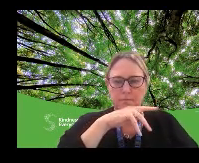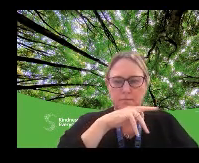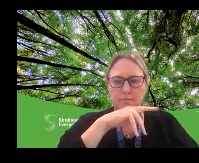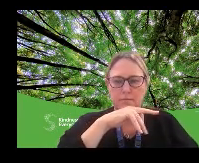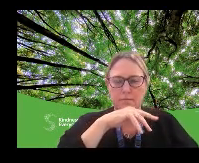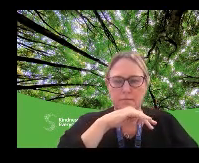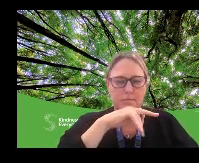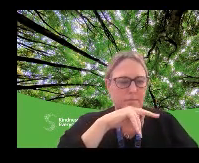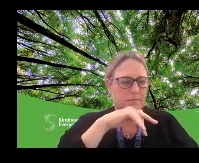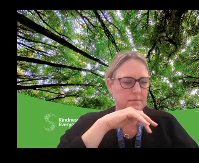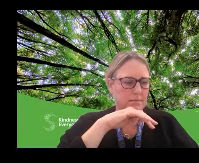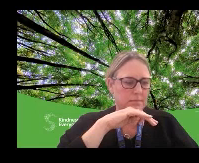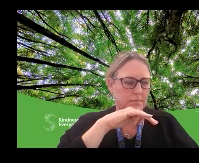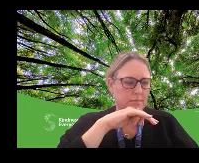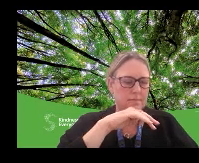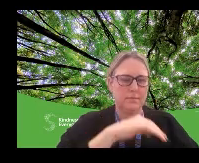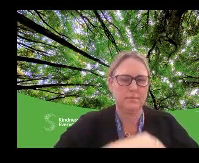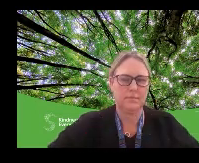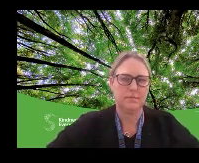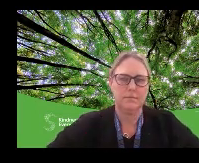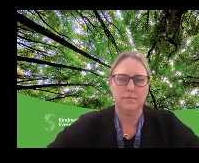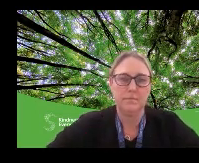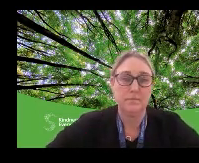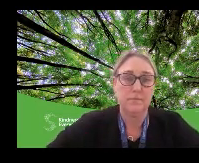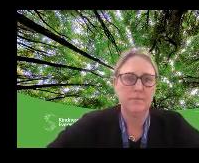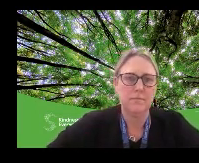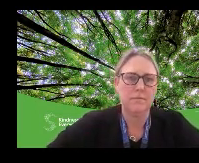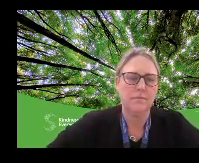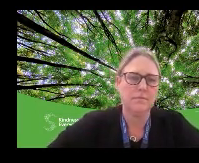what is the impact of